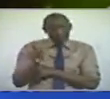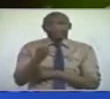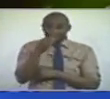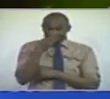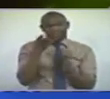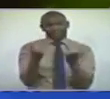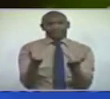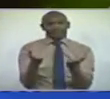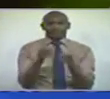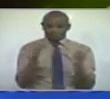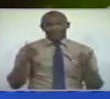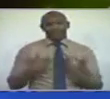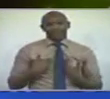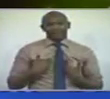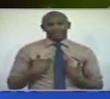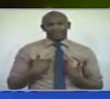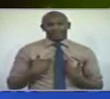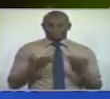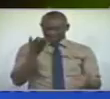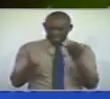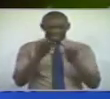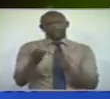eating well, a balanced,